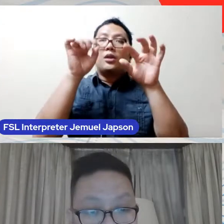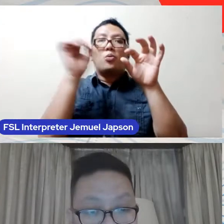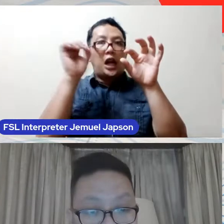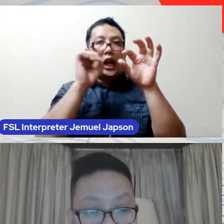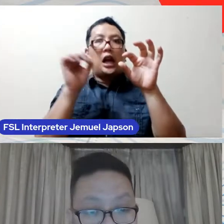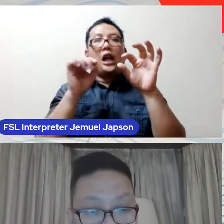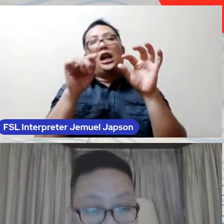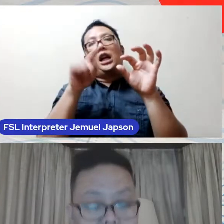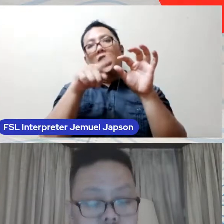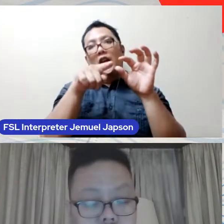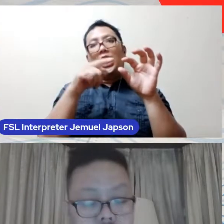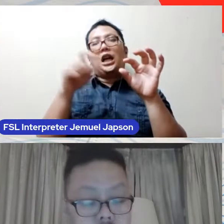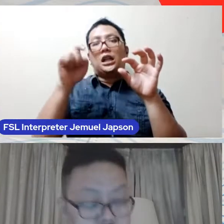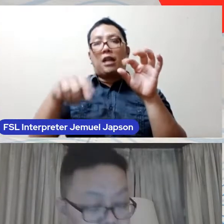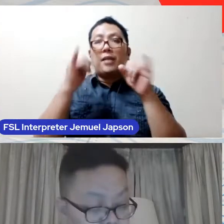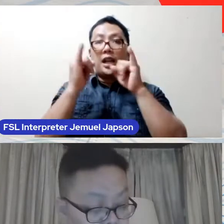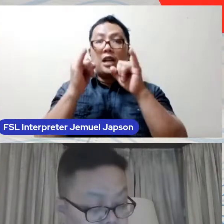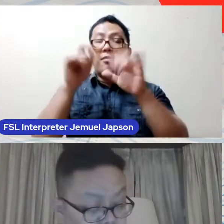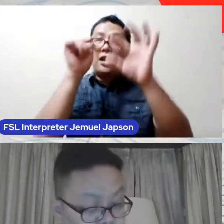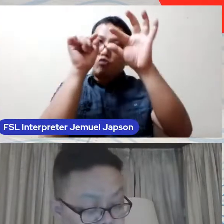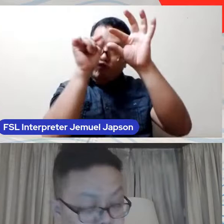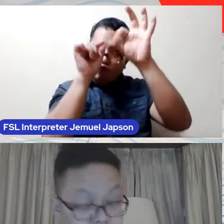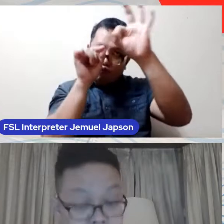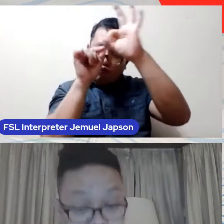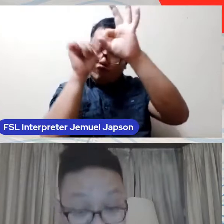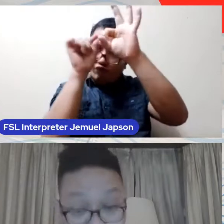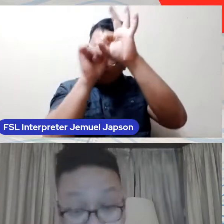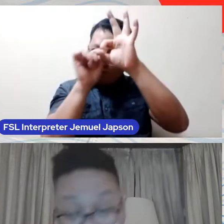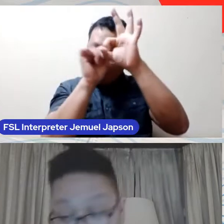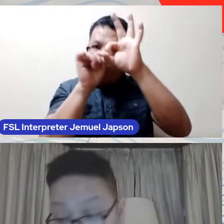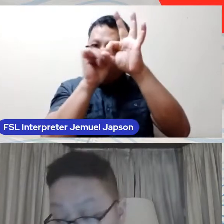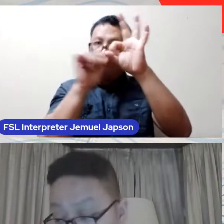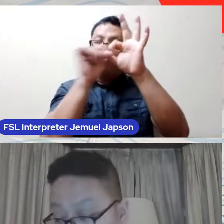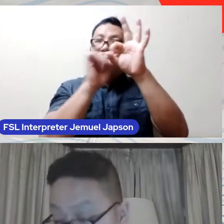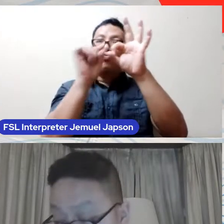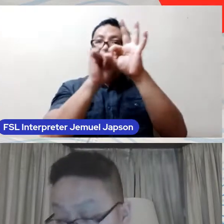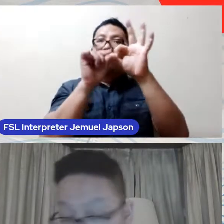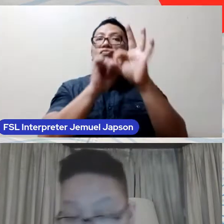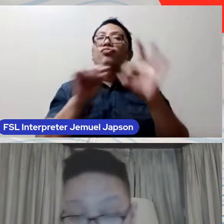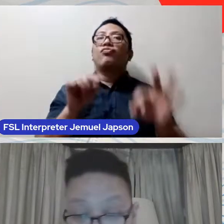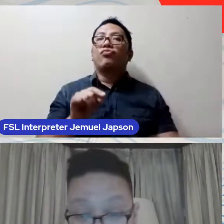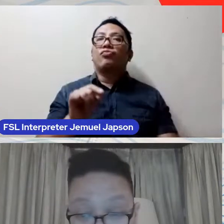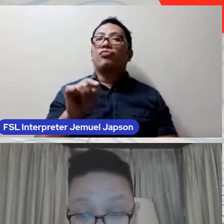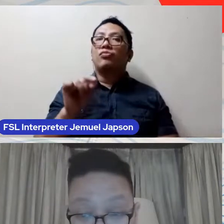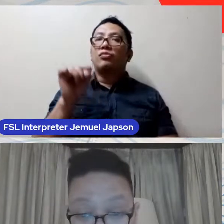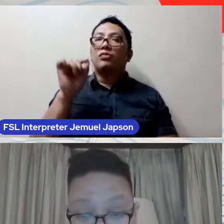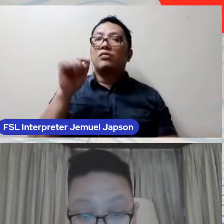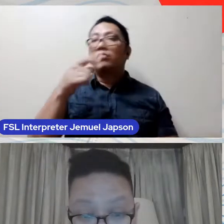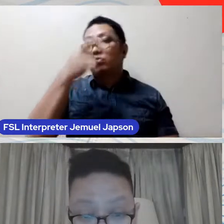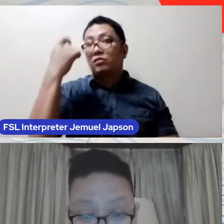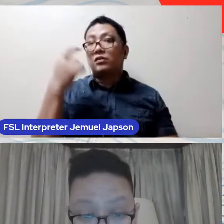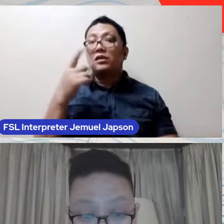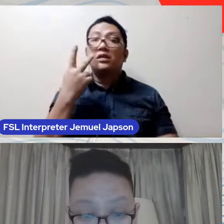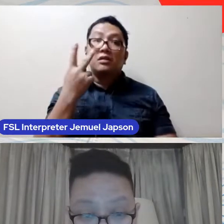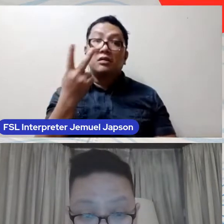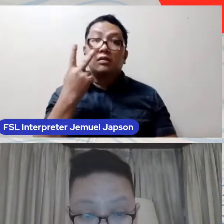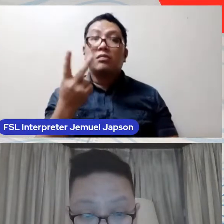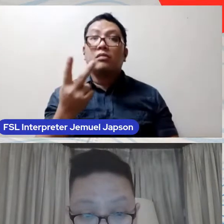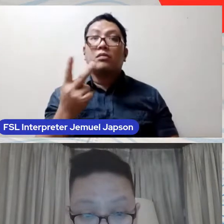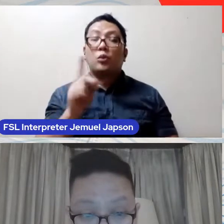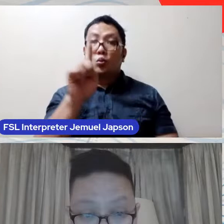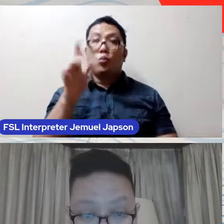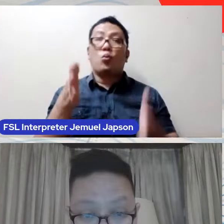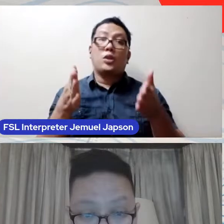instruction when you vote is to actually fill up the oval. So pero nidonote pa rin natin yung misplaced shade kasi tinitingnan natin yan as a point